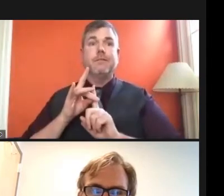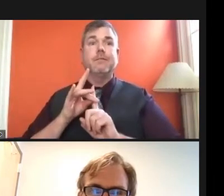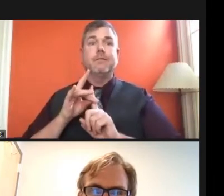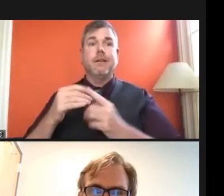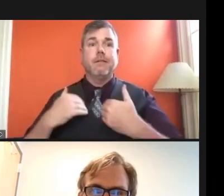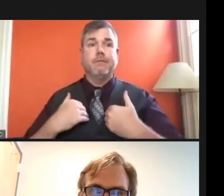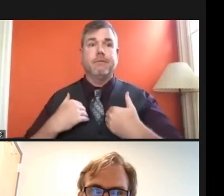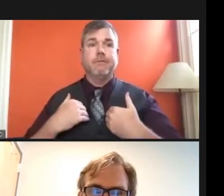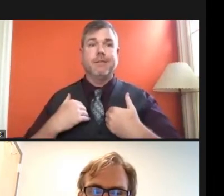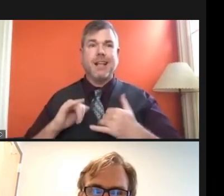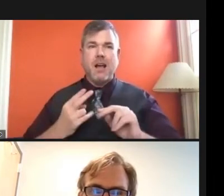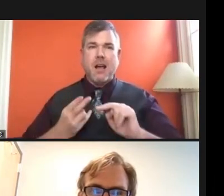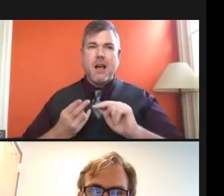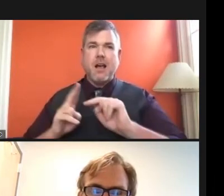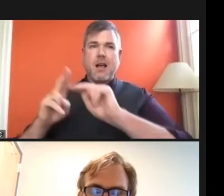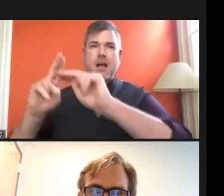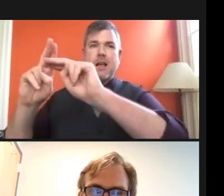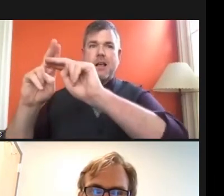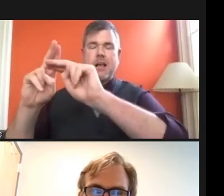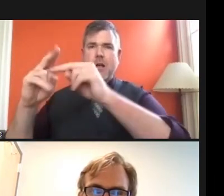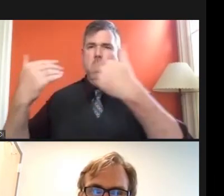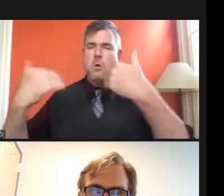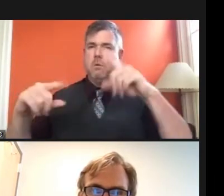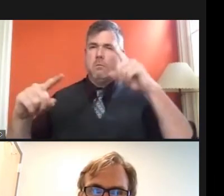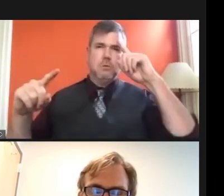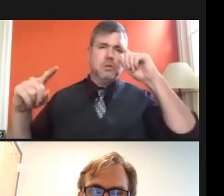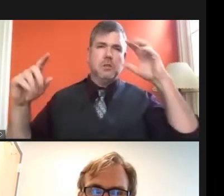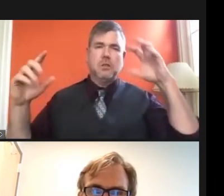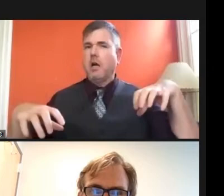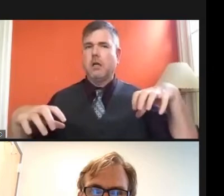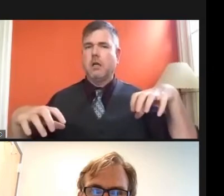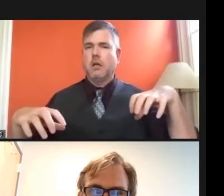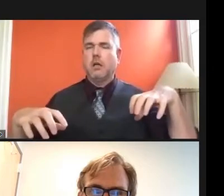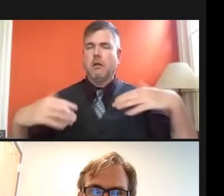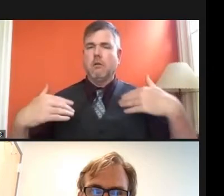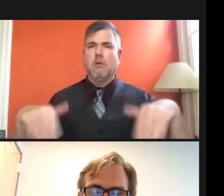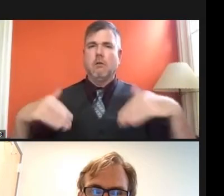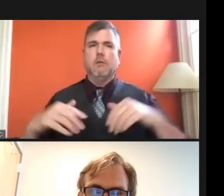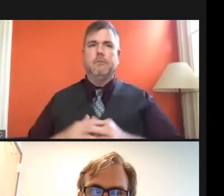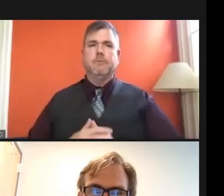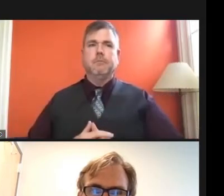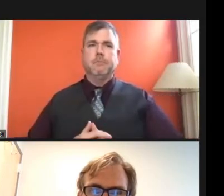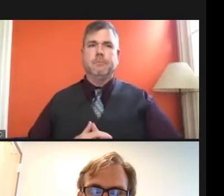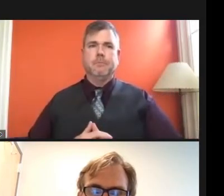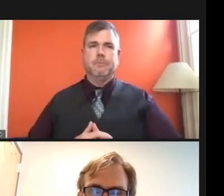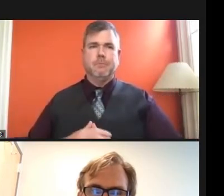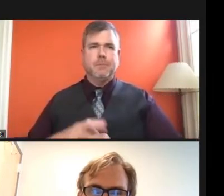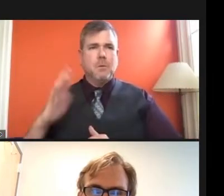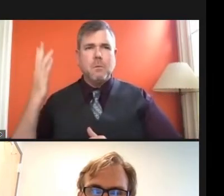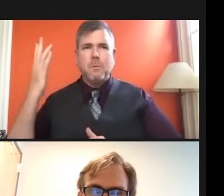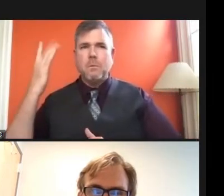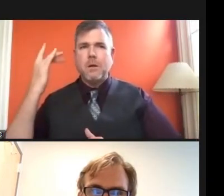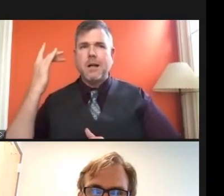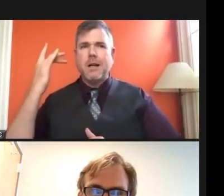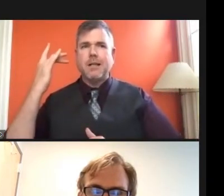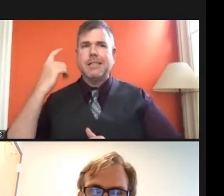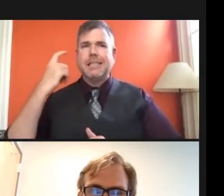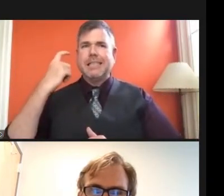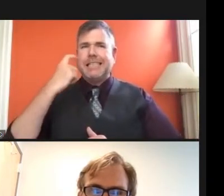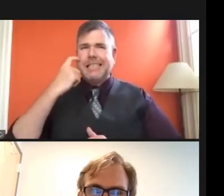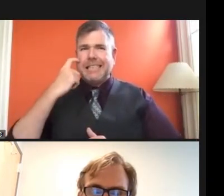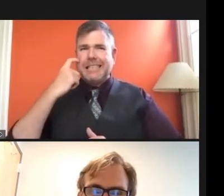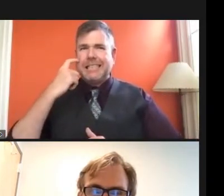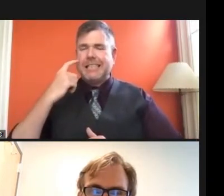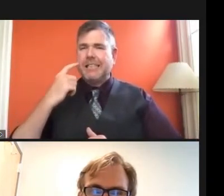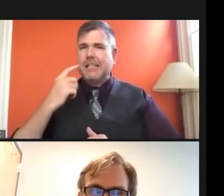you address why the number of cases has risen so dramatically, especially given that patients